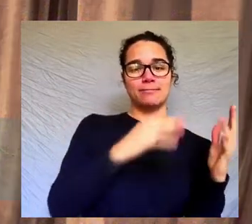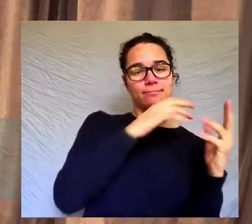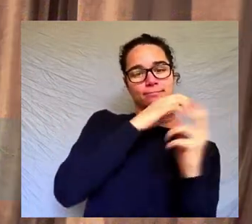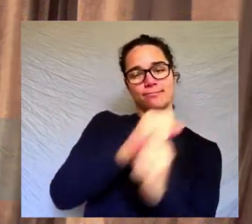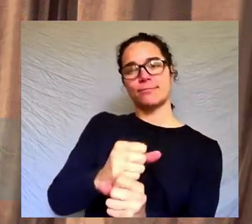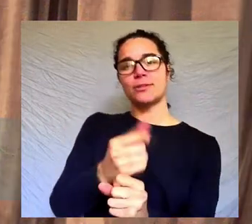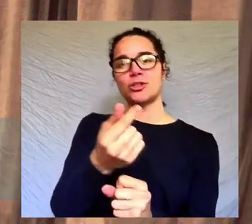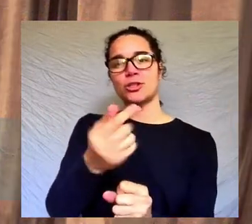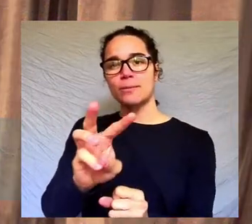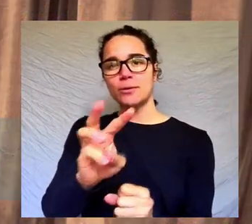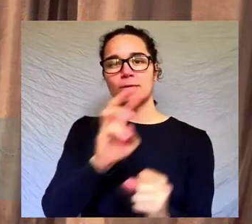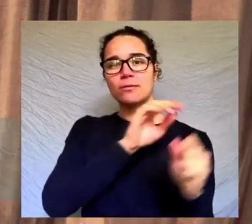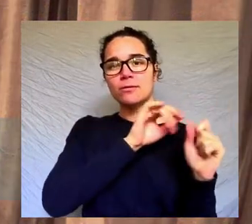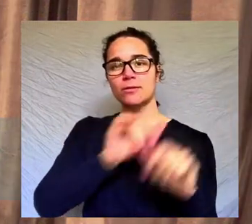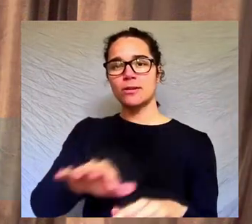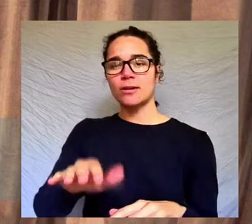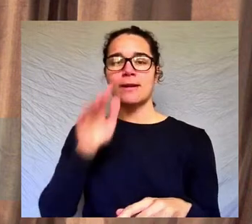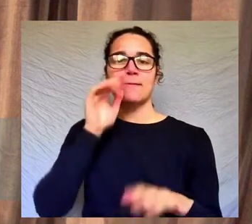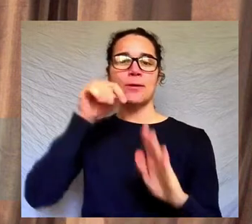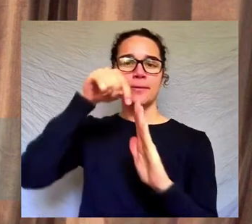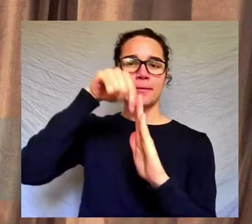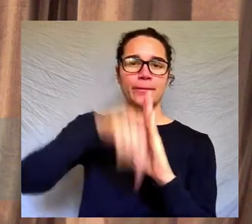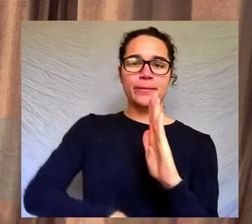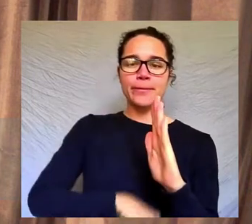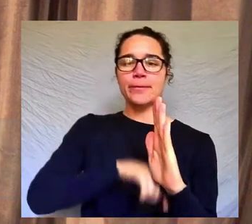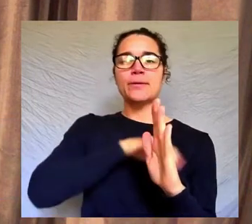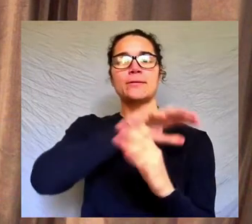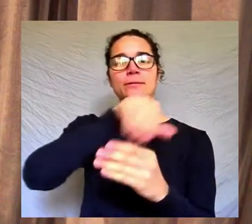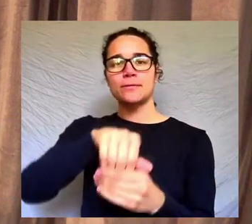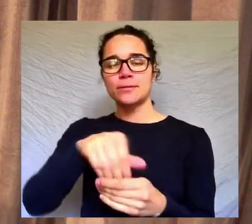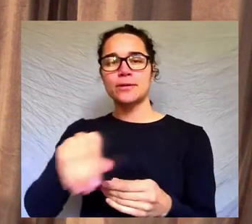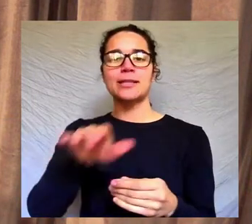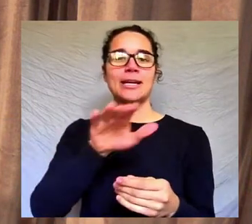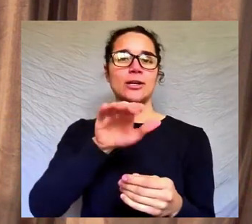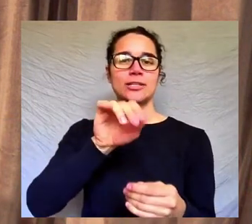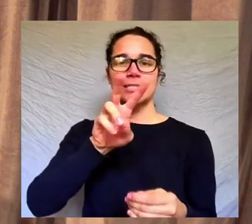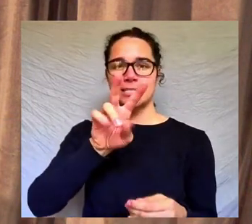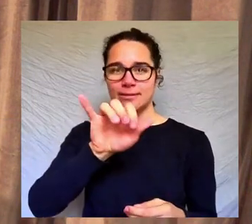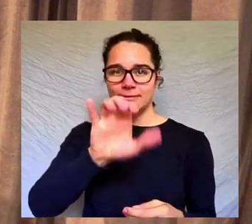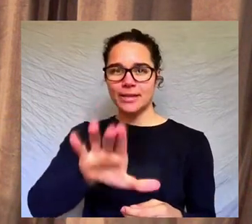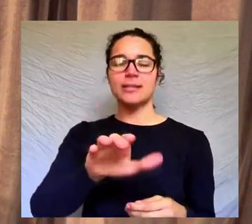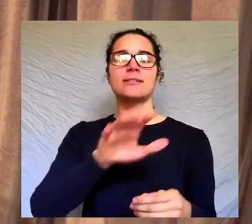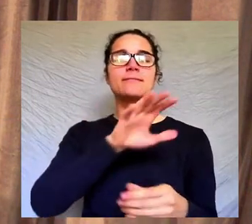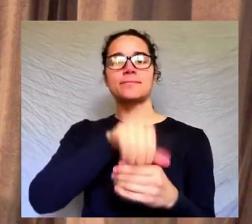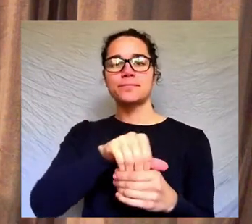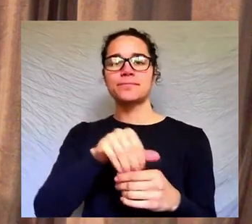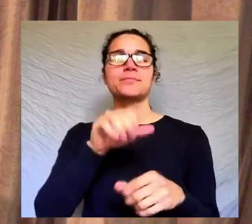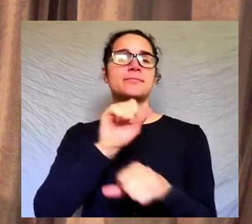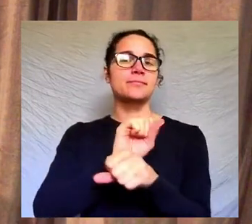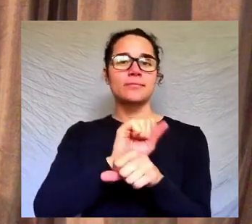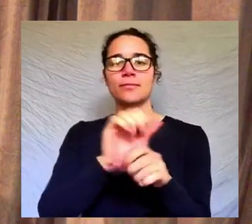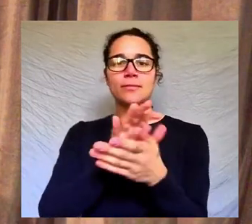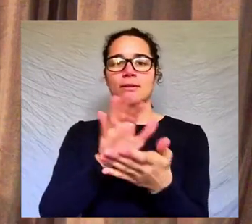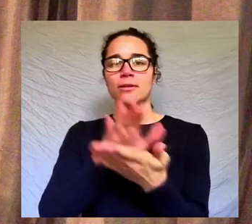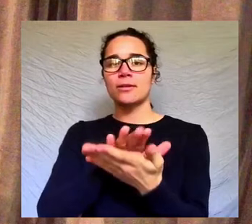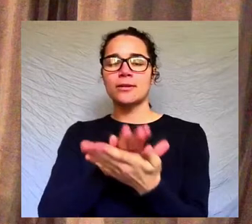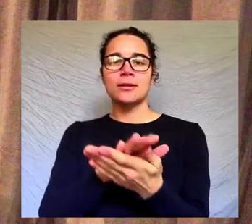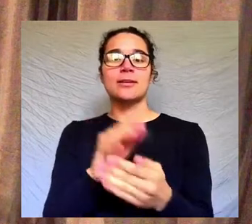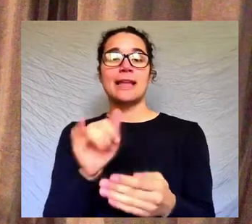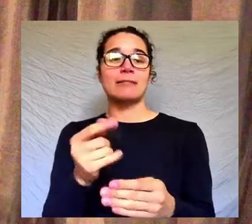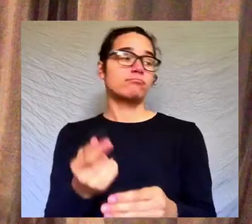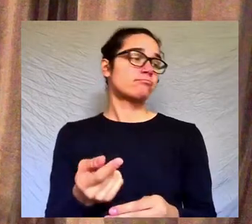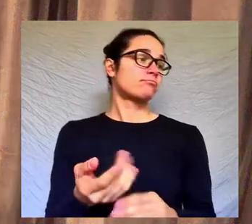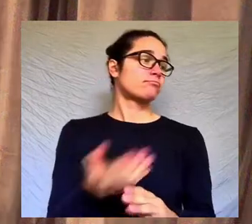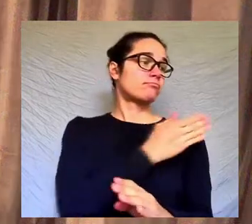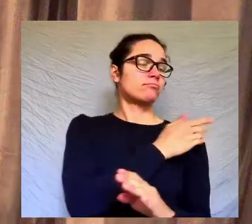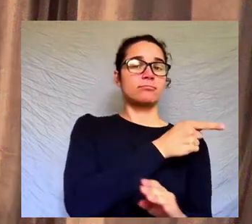and deepen the civic engagement and education that they received in their K-12 education. GW's work in